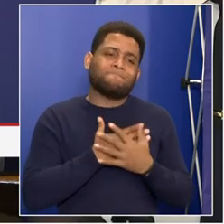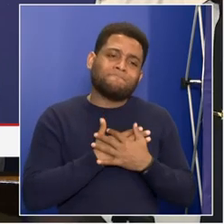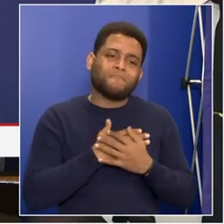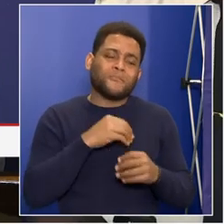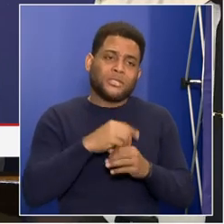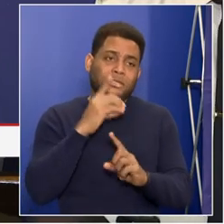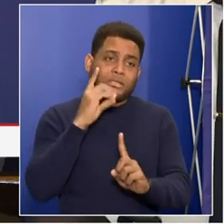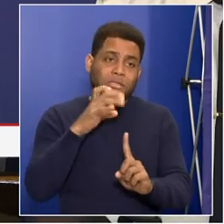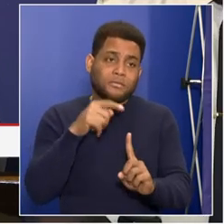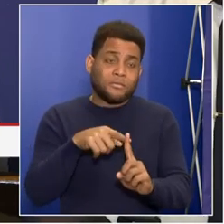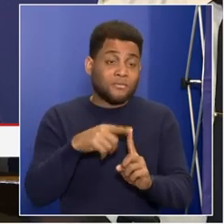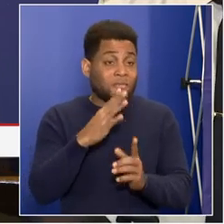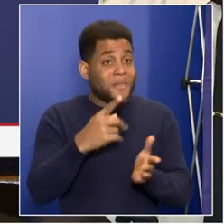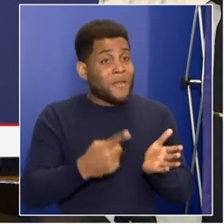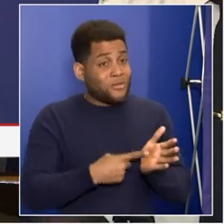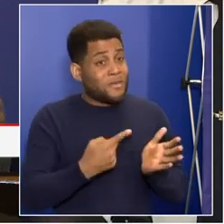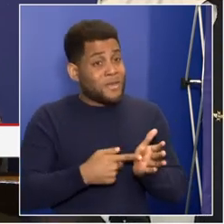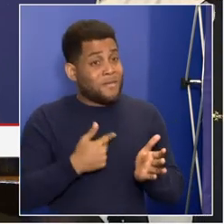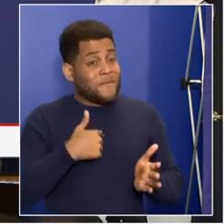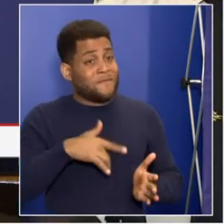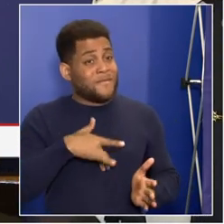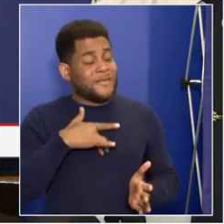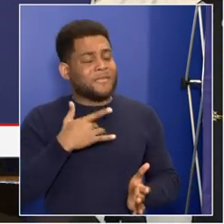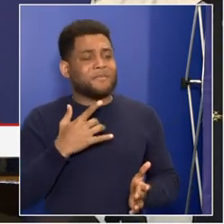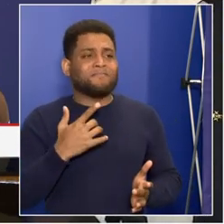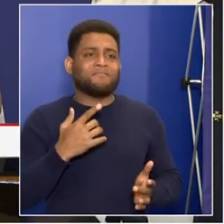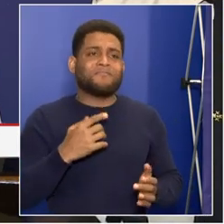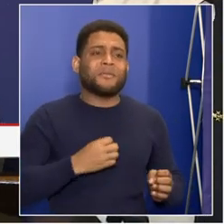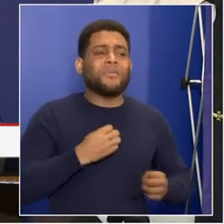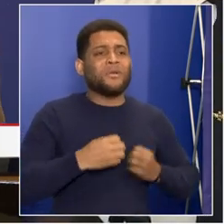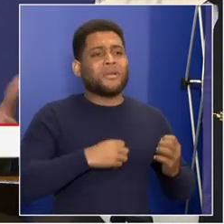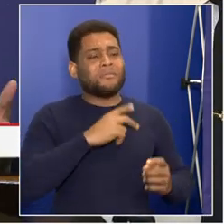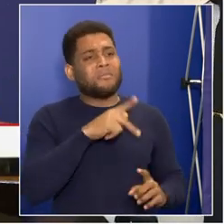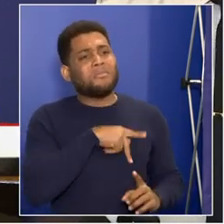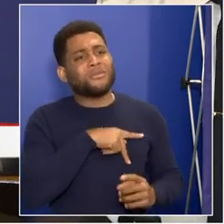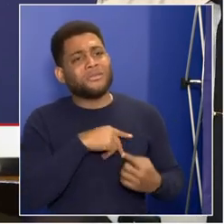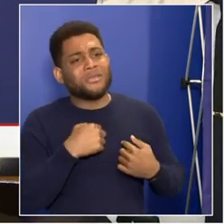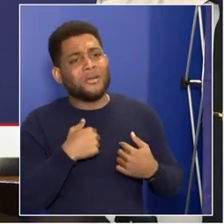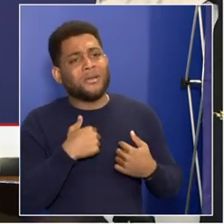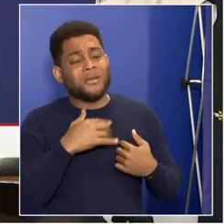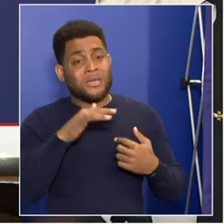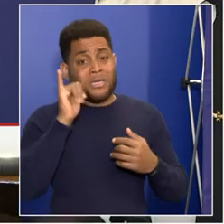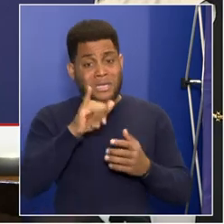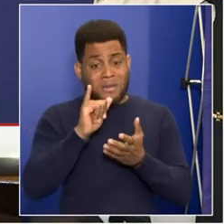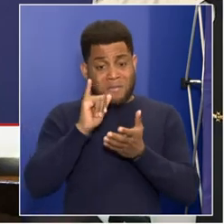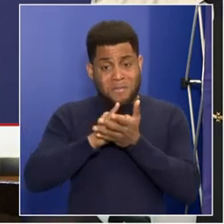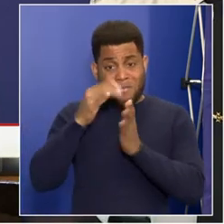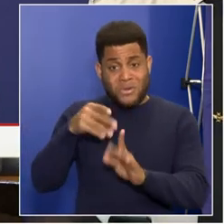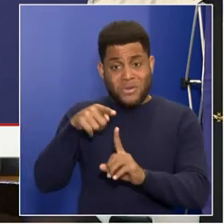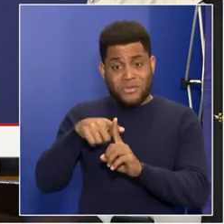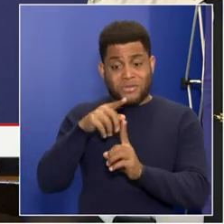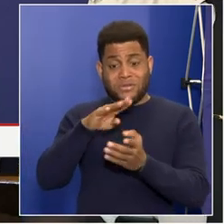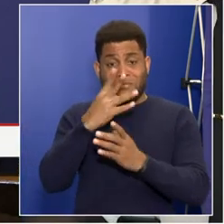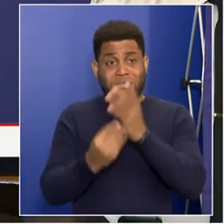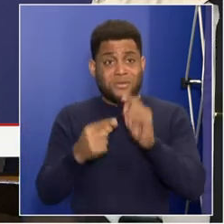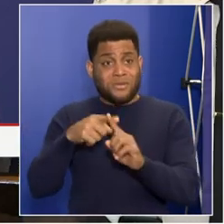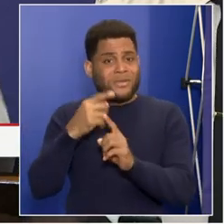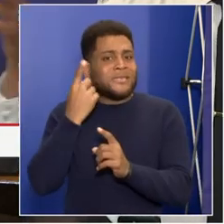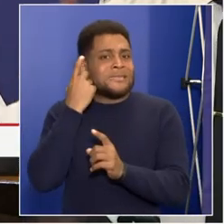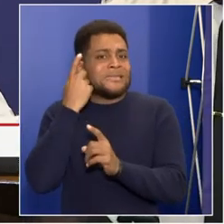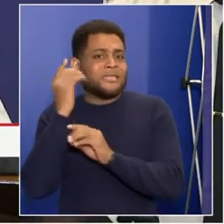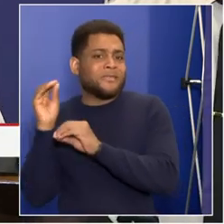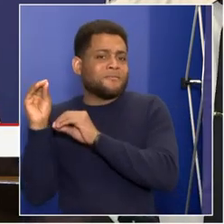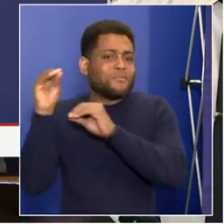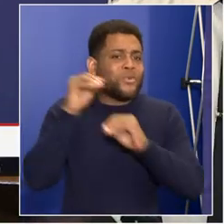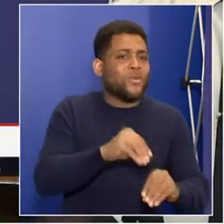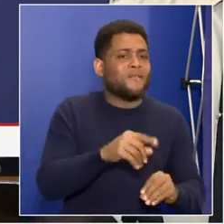very personally. And again, here was a man starting out in the United States. He served the country, and our condolences